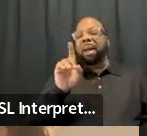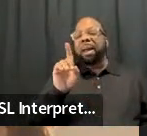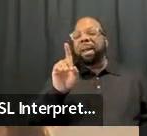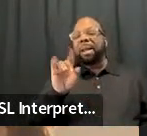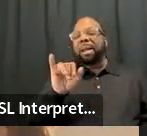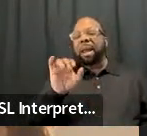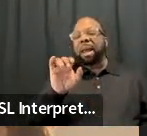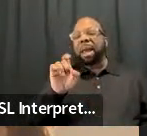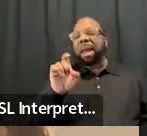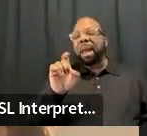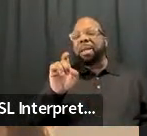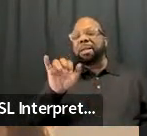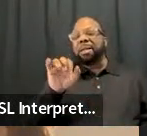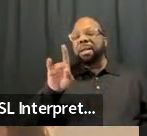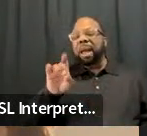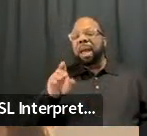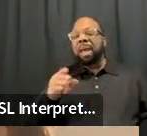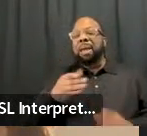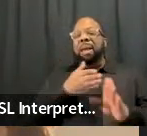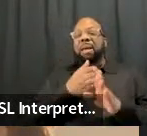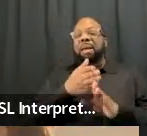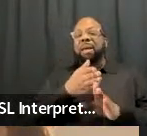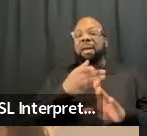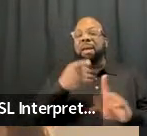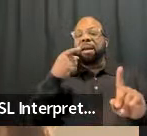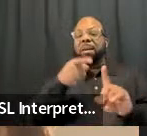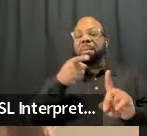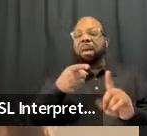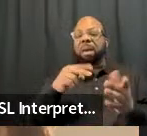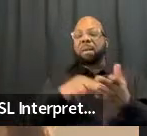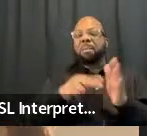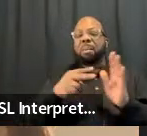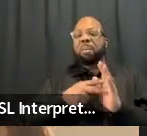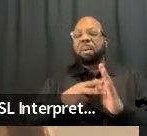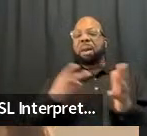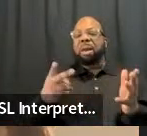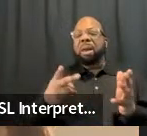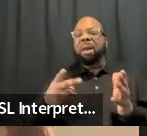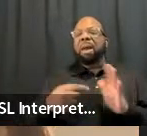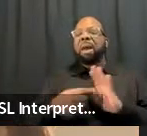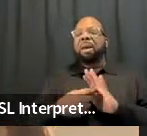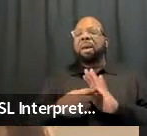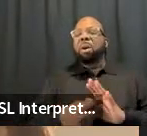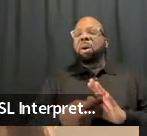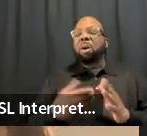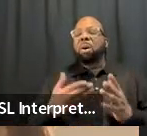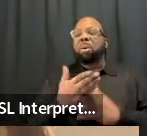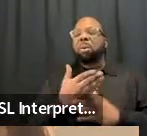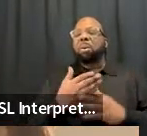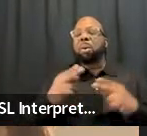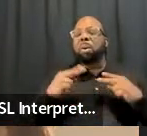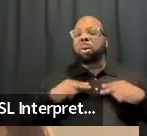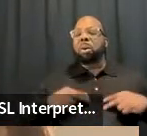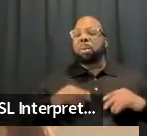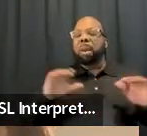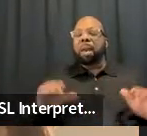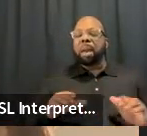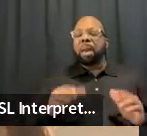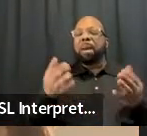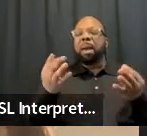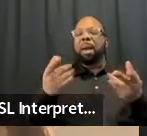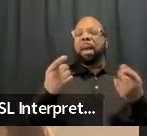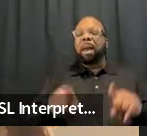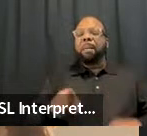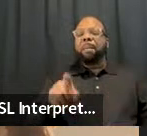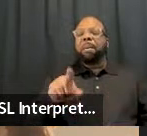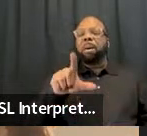human-caused climate change. Carbon dioxide is primarily emitted through human activities, and it accounted in 2019 for